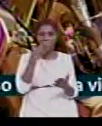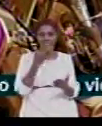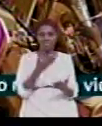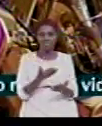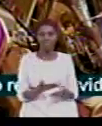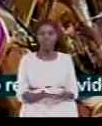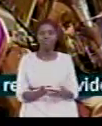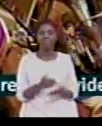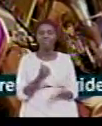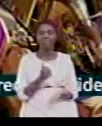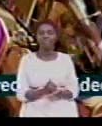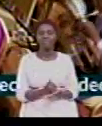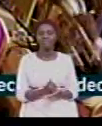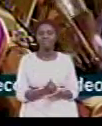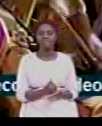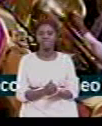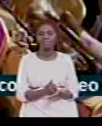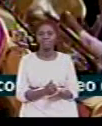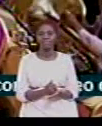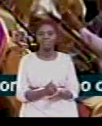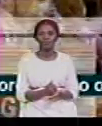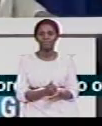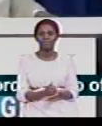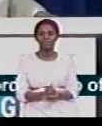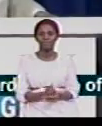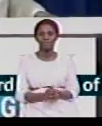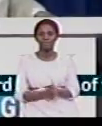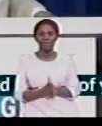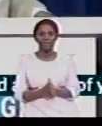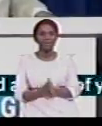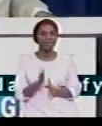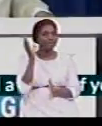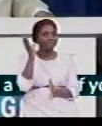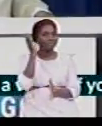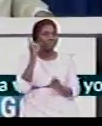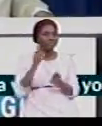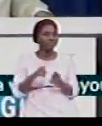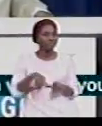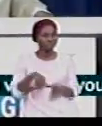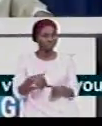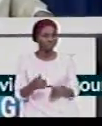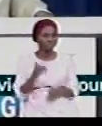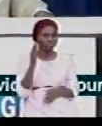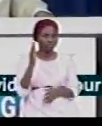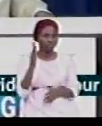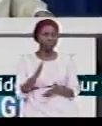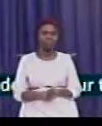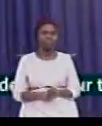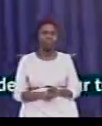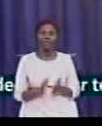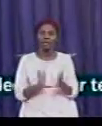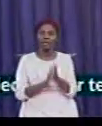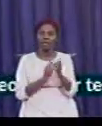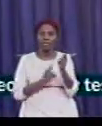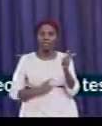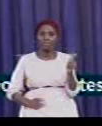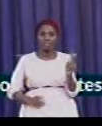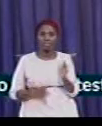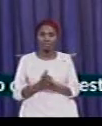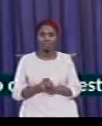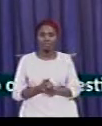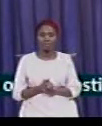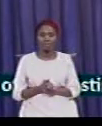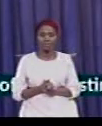The Lord is still doing good. Let's listen to the next testimony. Praise the Lord.